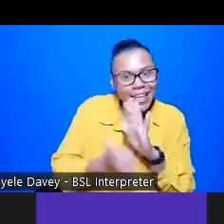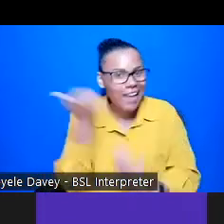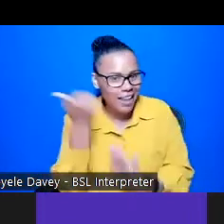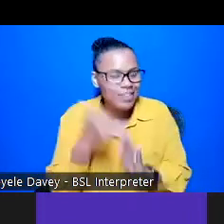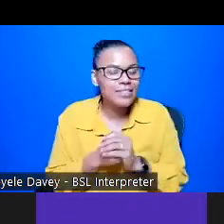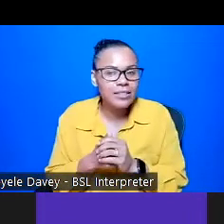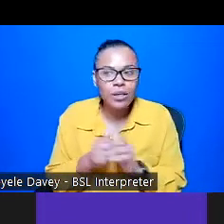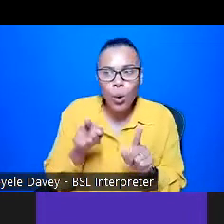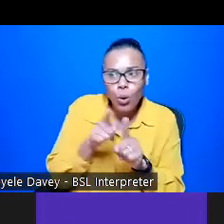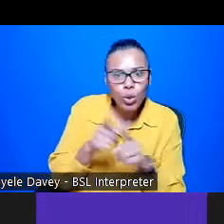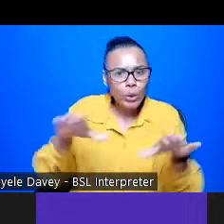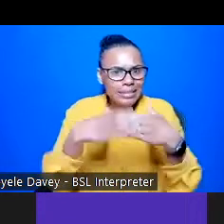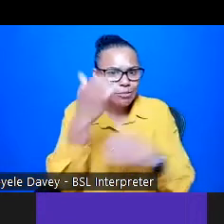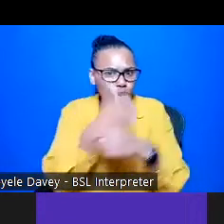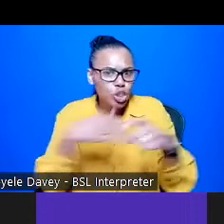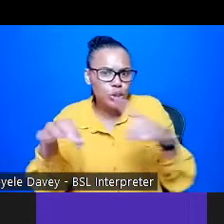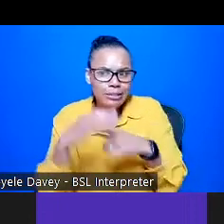representation in Team GB.